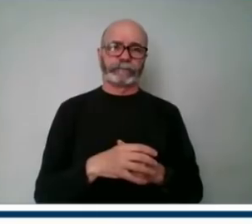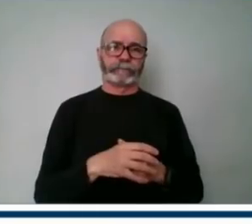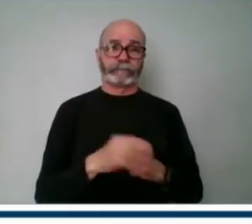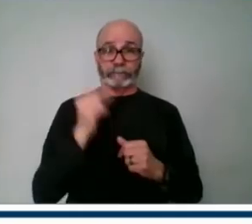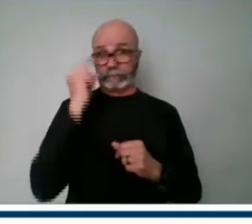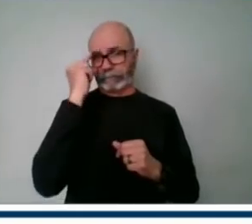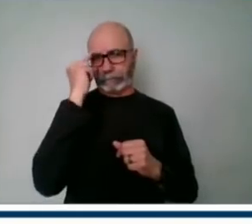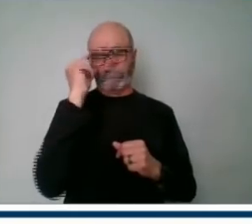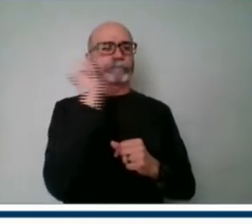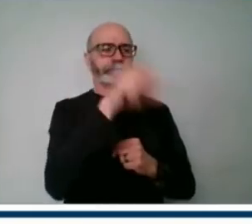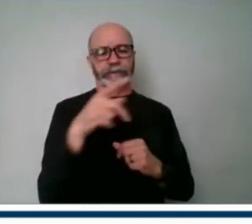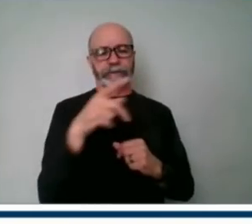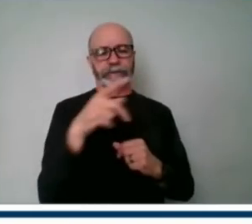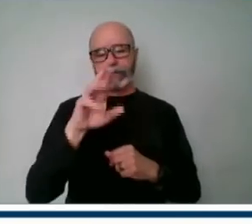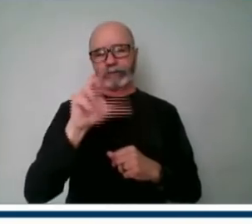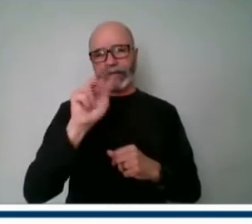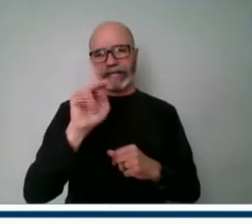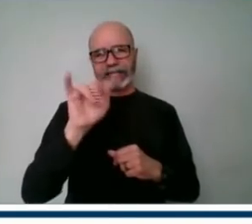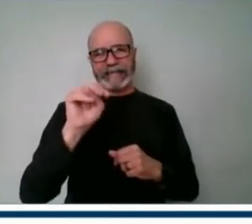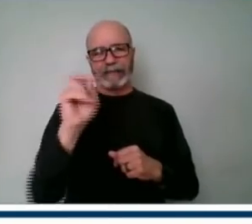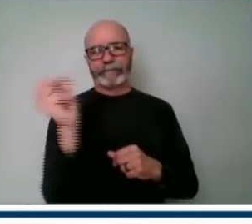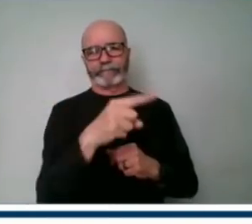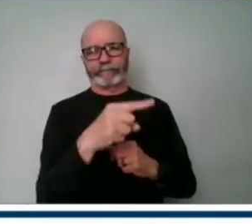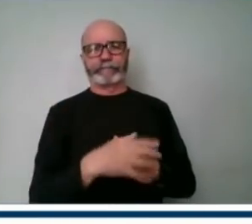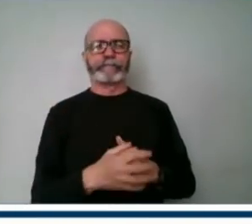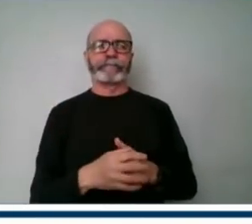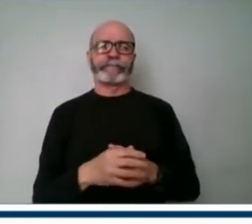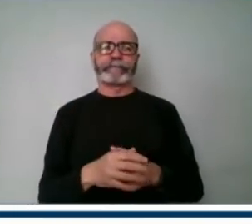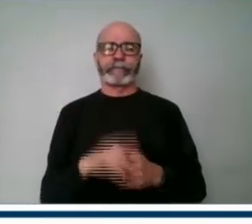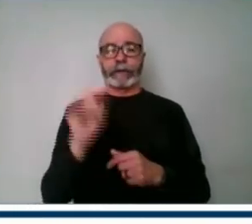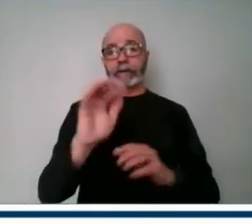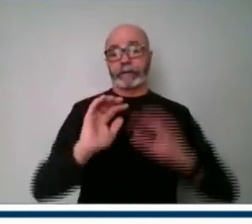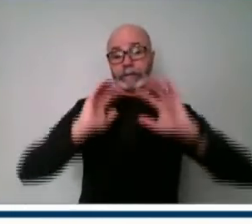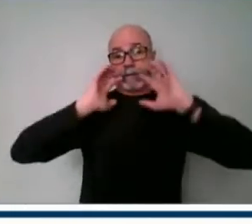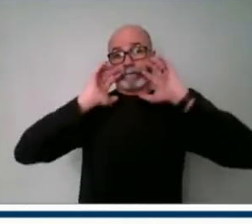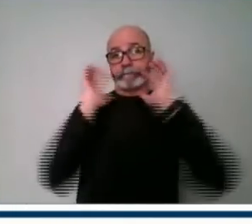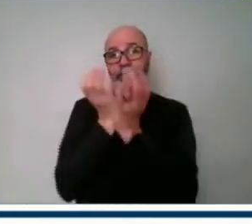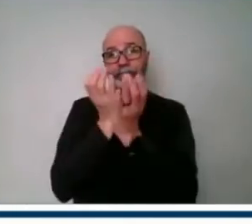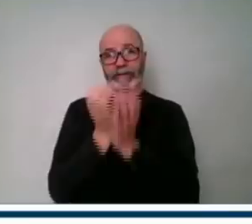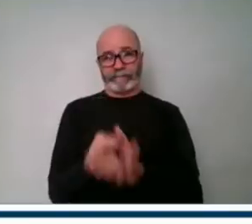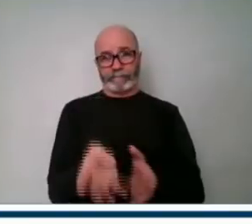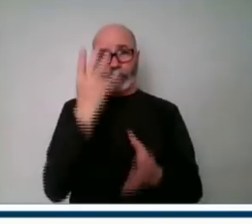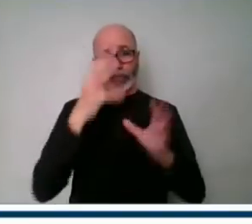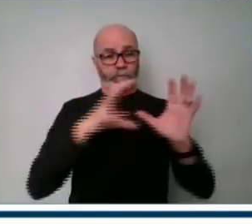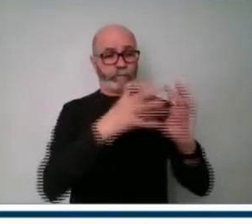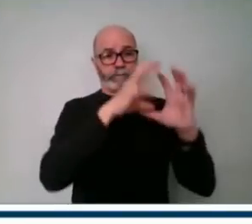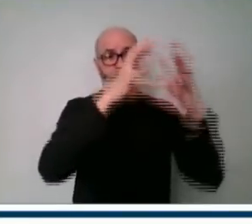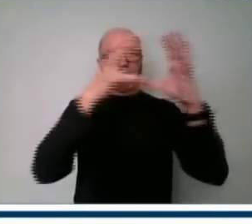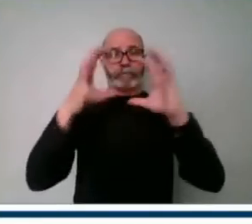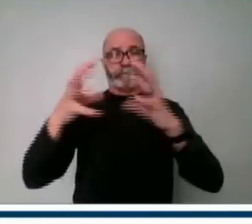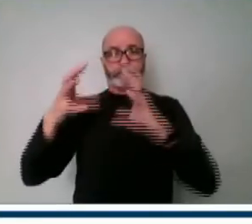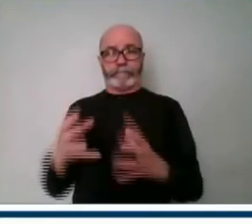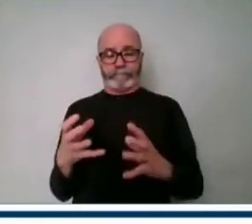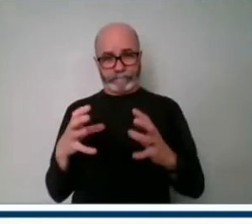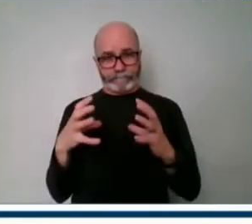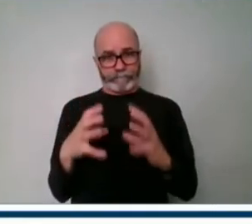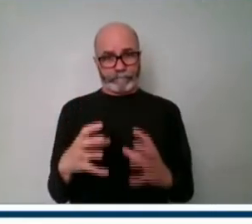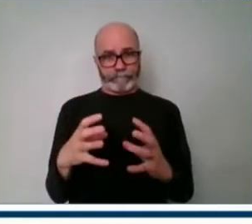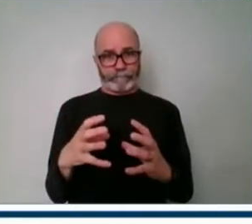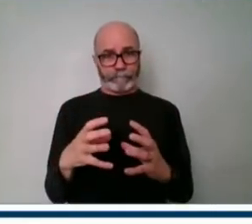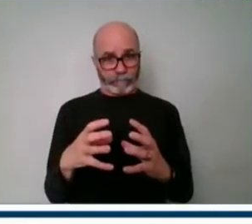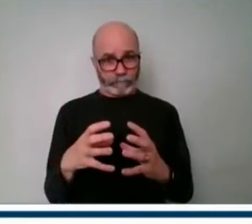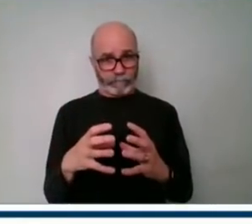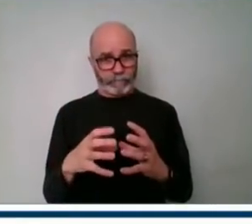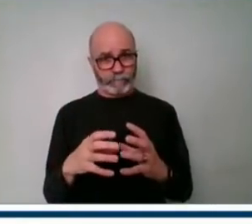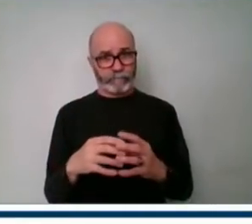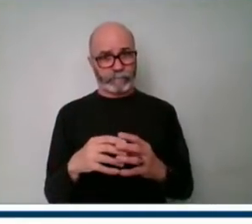Rankin. Discussing the Atlantic bubble, when you were talking about that with the other premiers, this date everyone's been talking about now since, I guess,